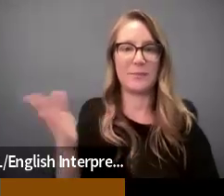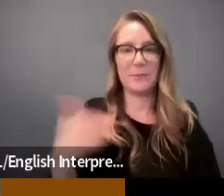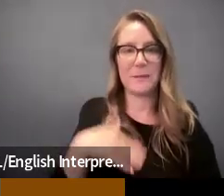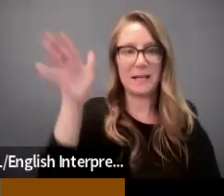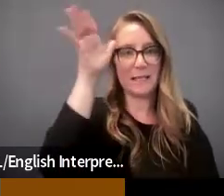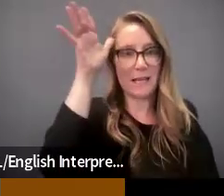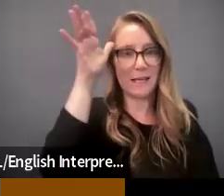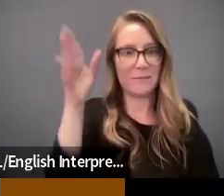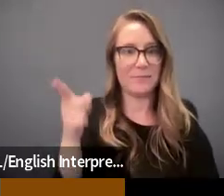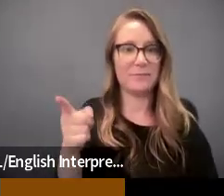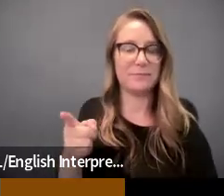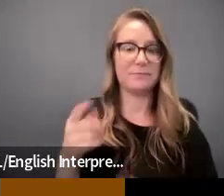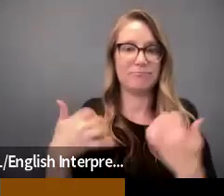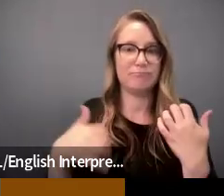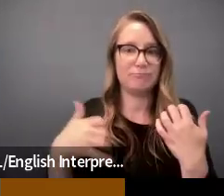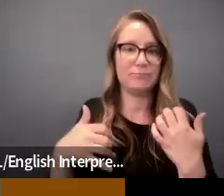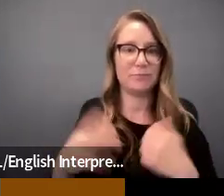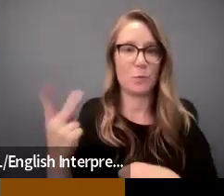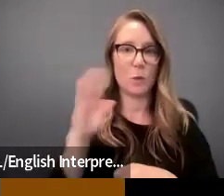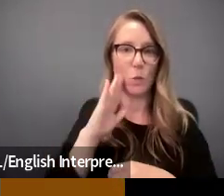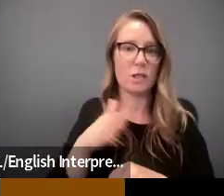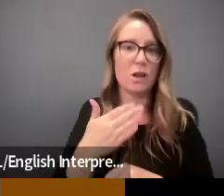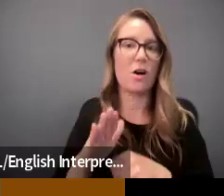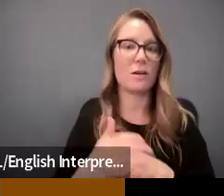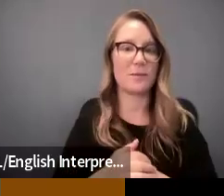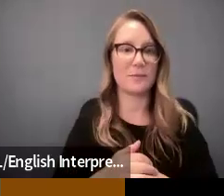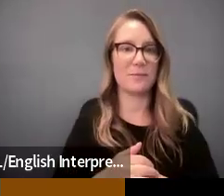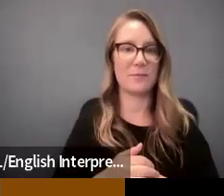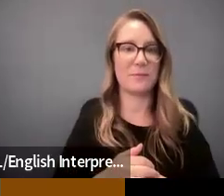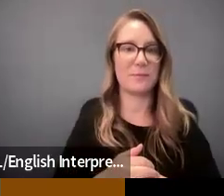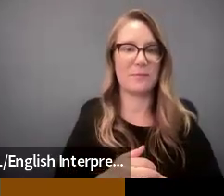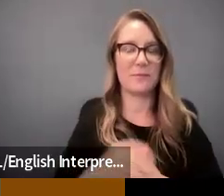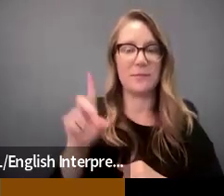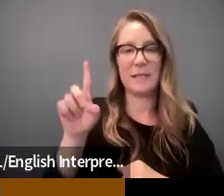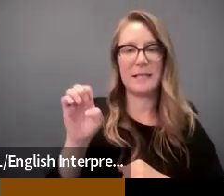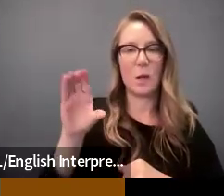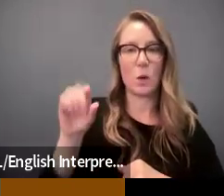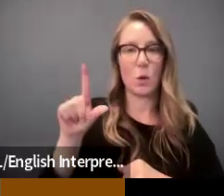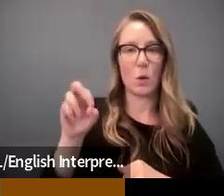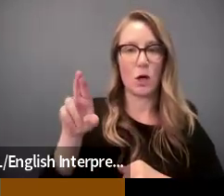Elías, que está tocando la guitarra. Les vamos a cantar un canto que se titula De Colores.